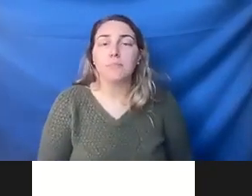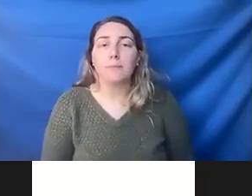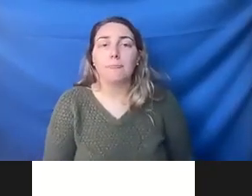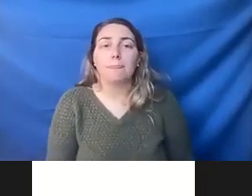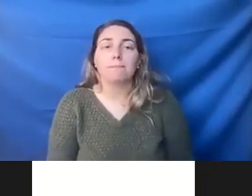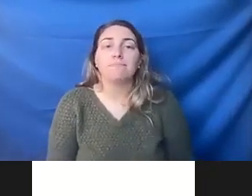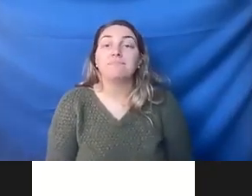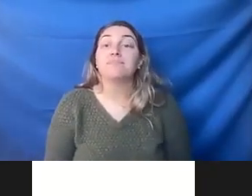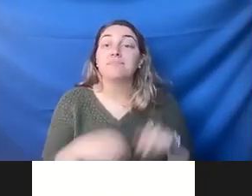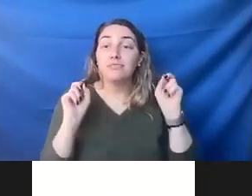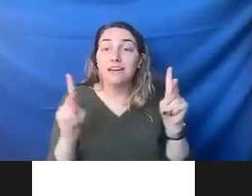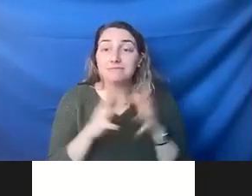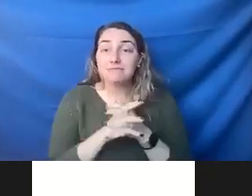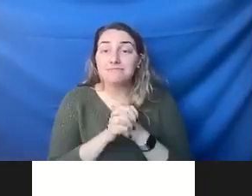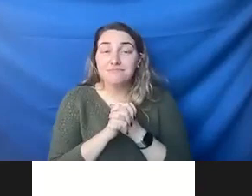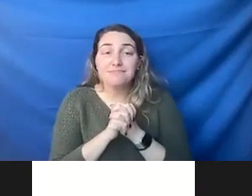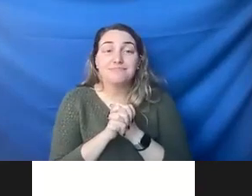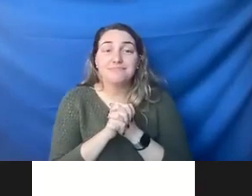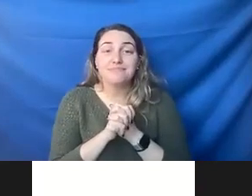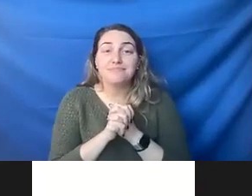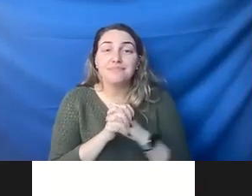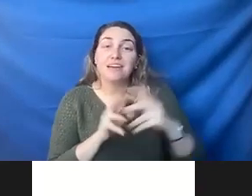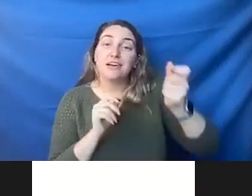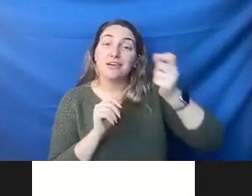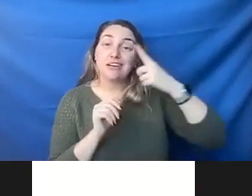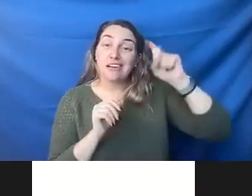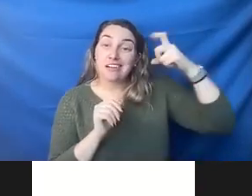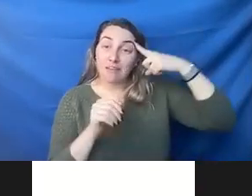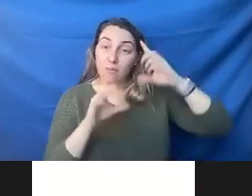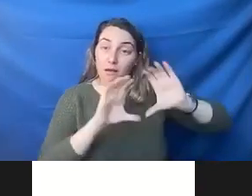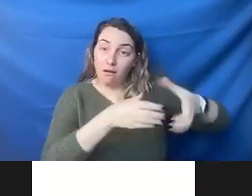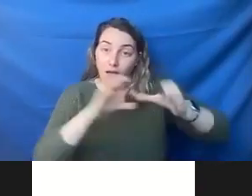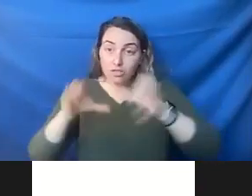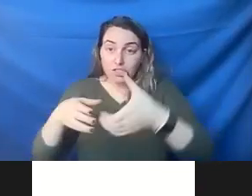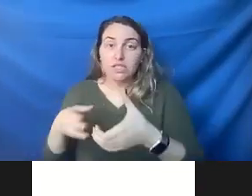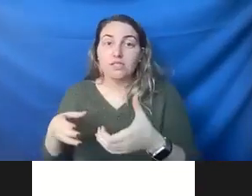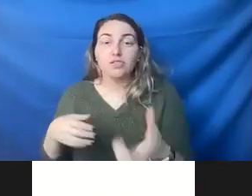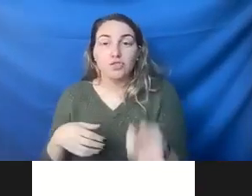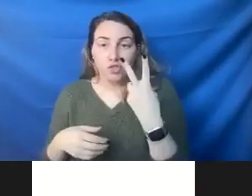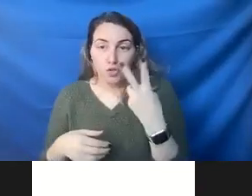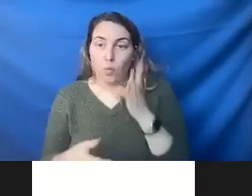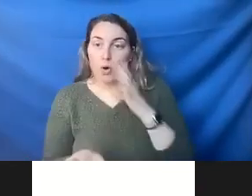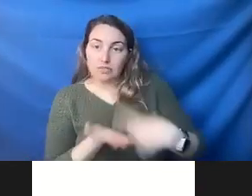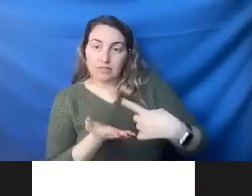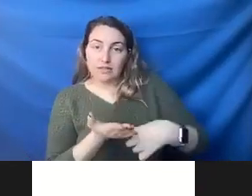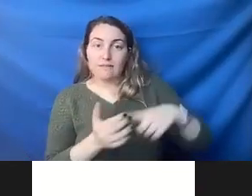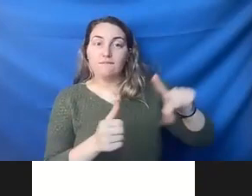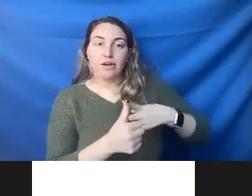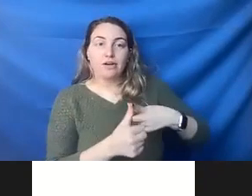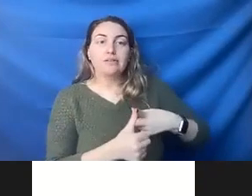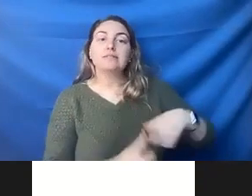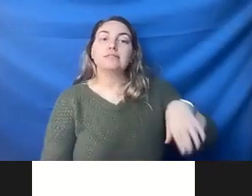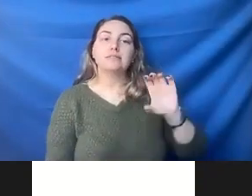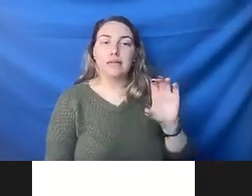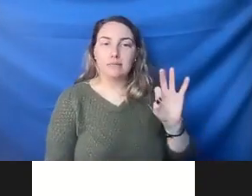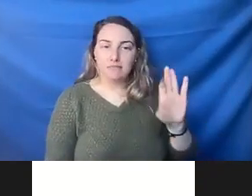All right, so there are 2 government entities who I will be talking about in this training. First, the Campaign Finance Board,